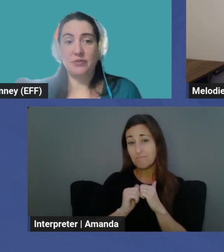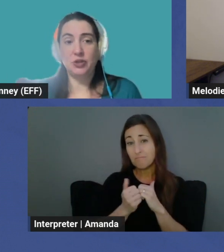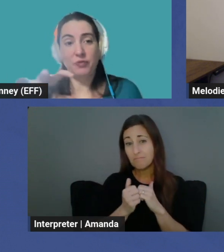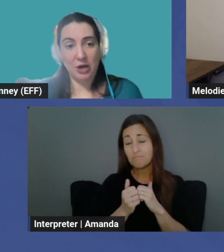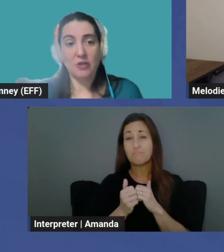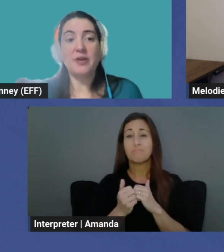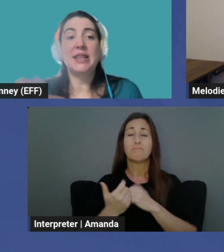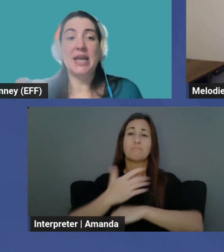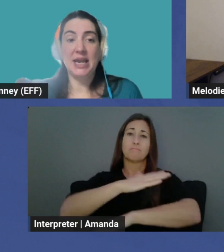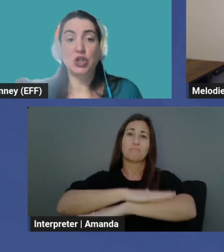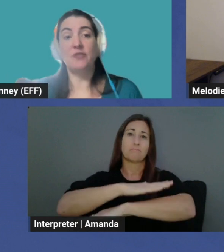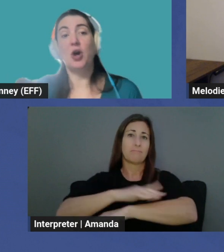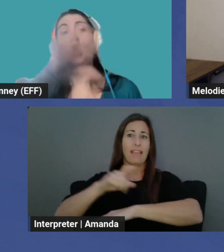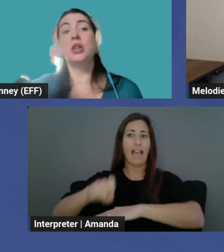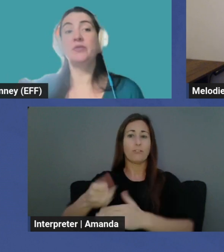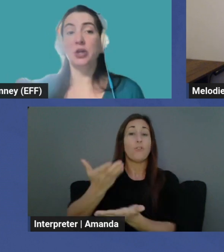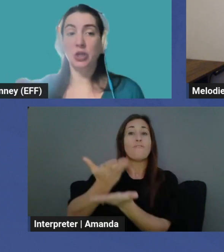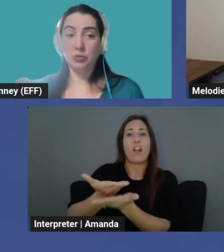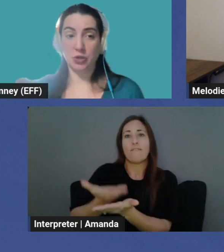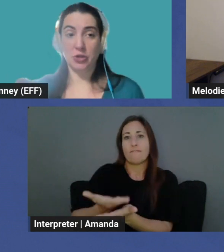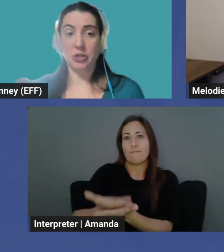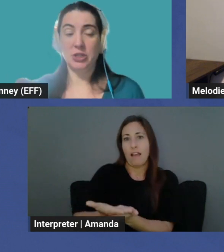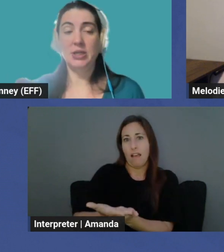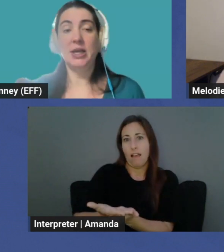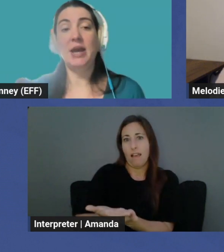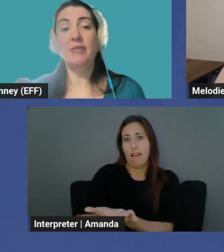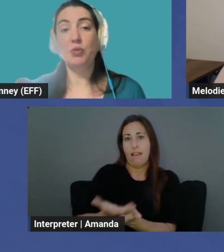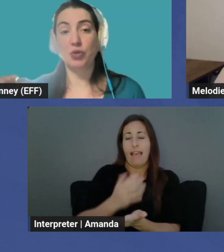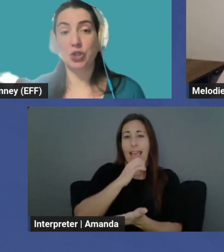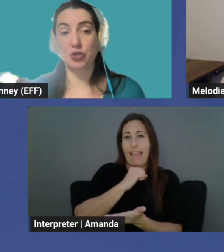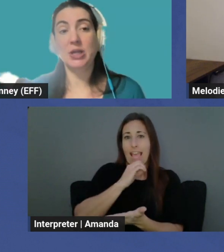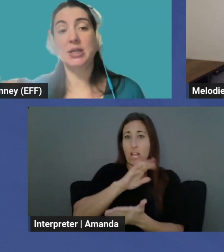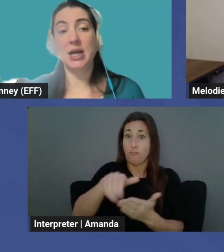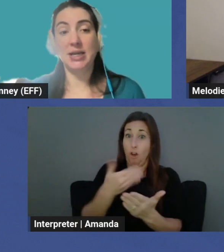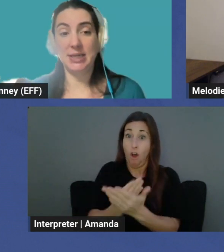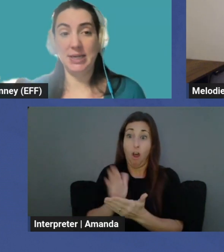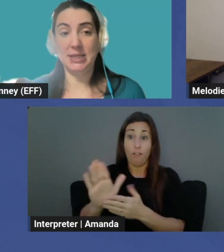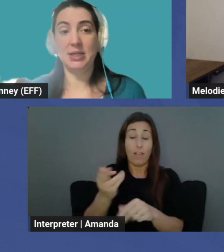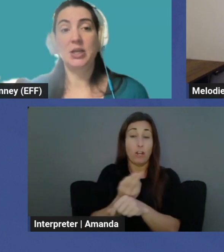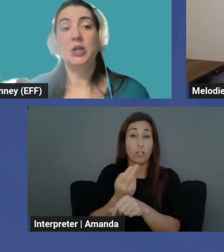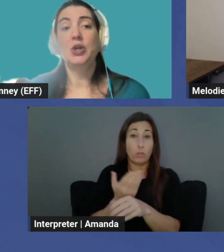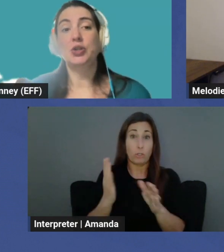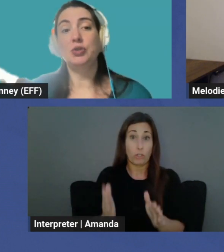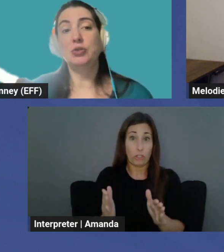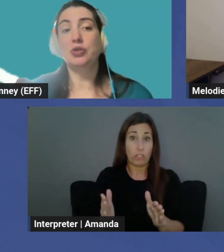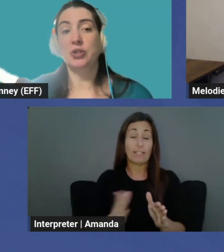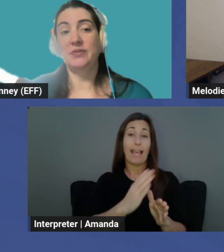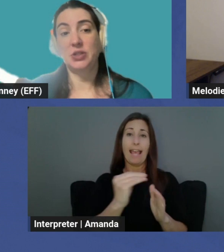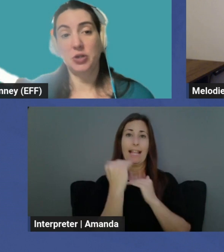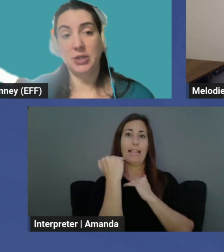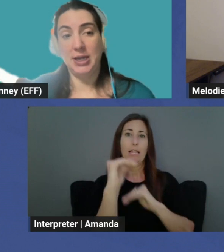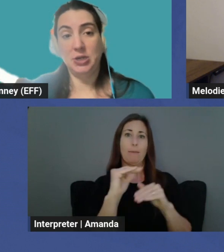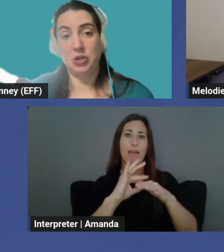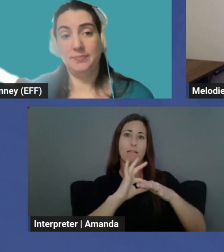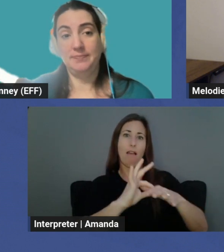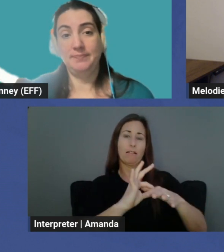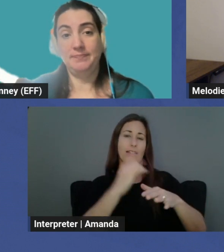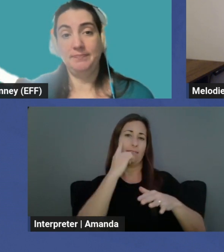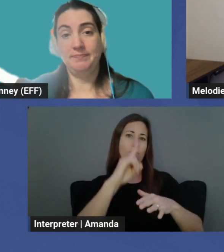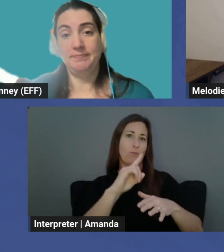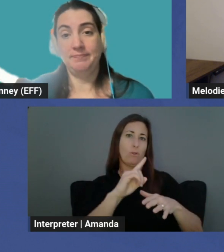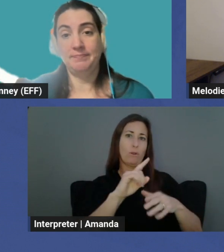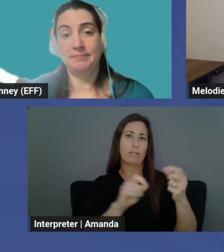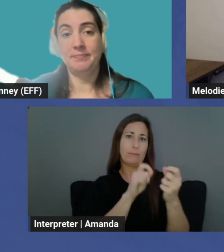platforms have to verify the age of all of their users and then restrict content to users of a certain age.